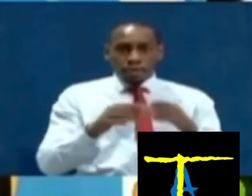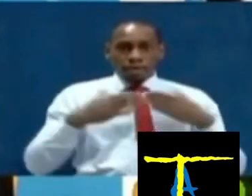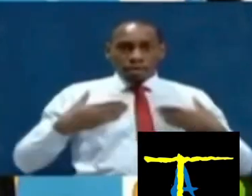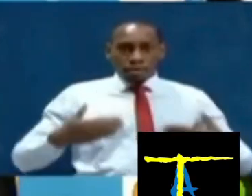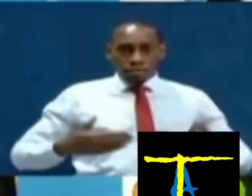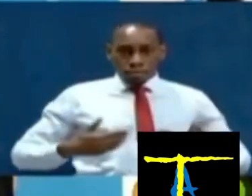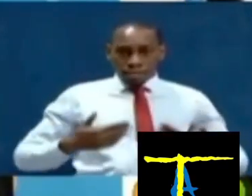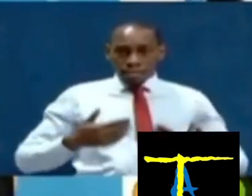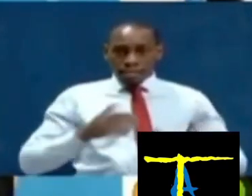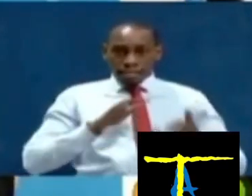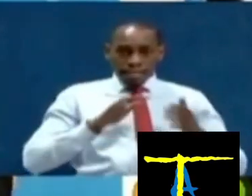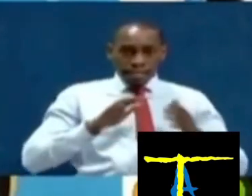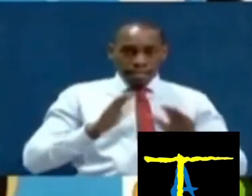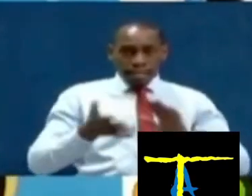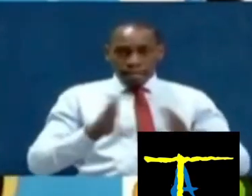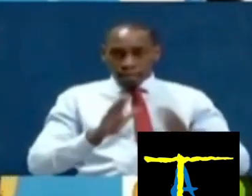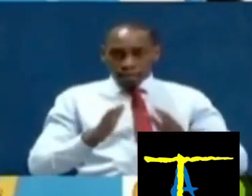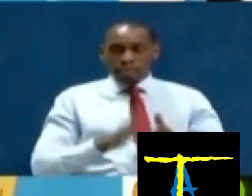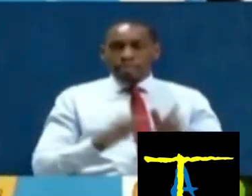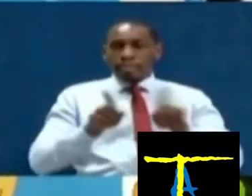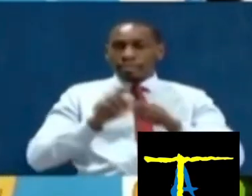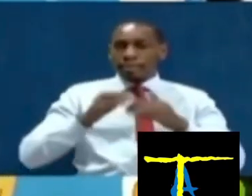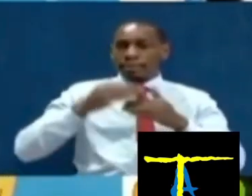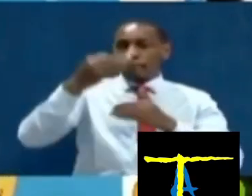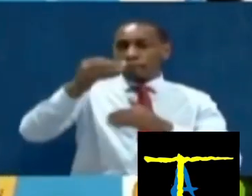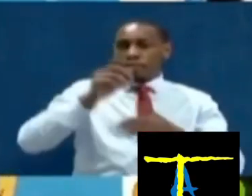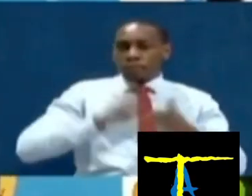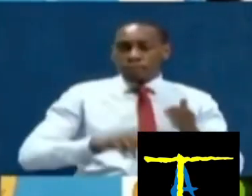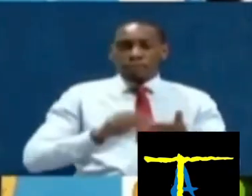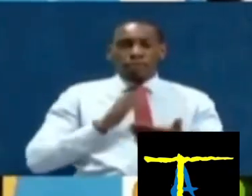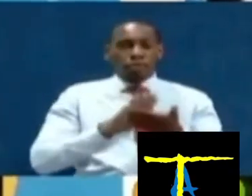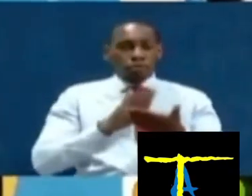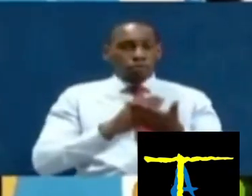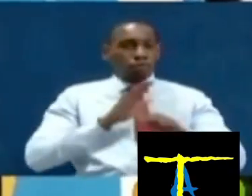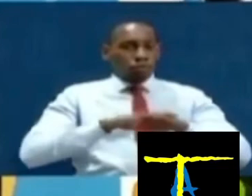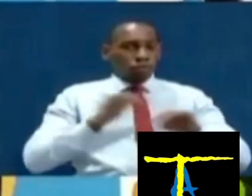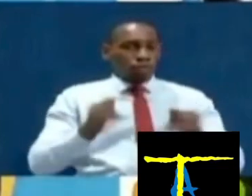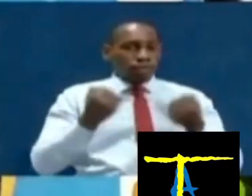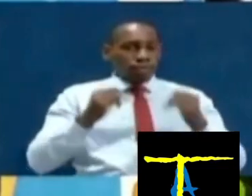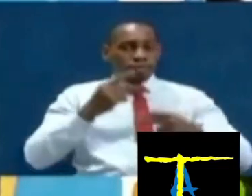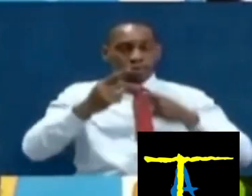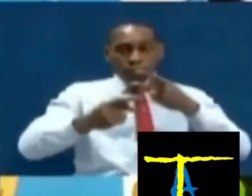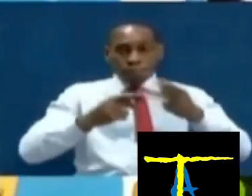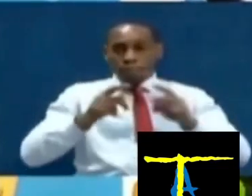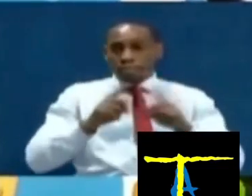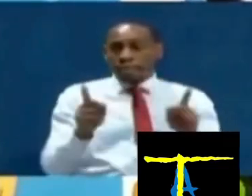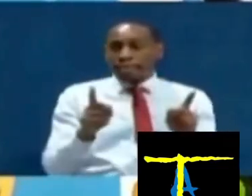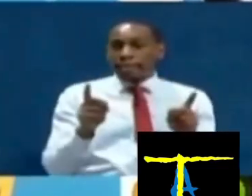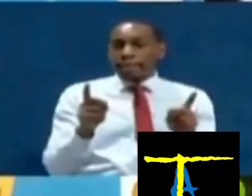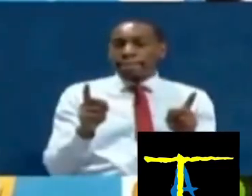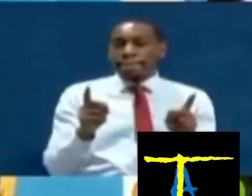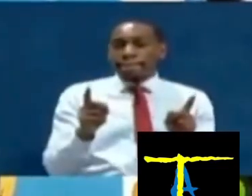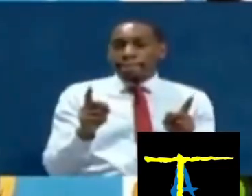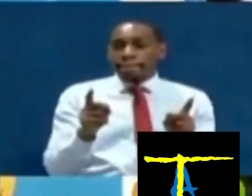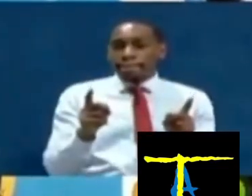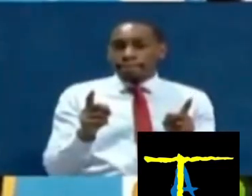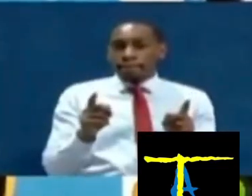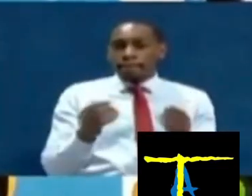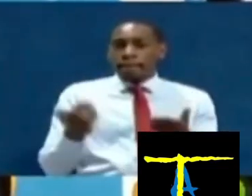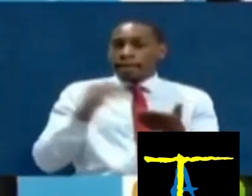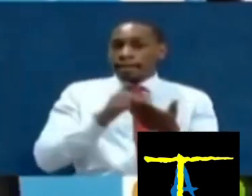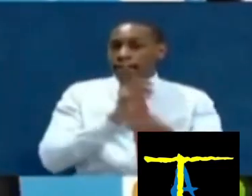hundreds of thousands. So this going forward is good progress, but again with a